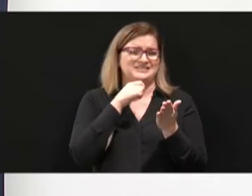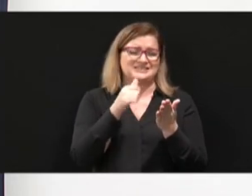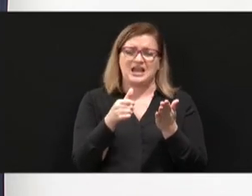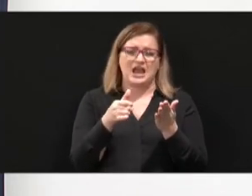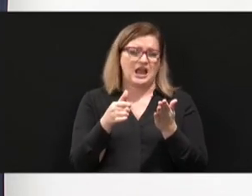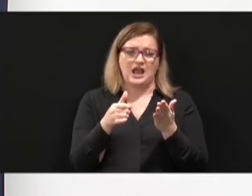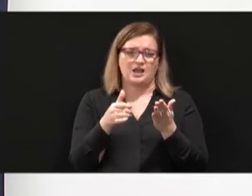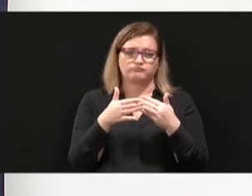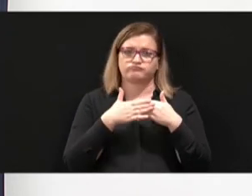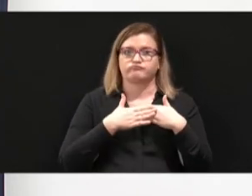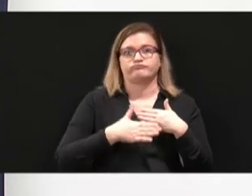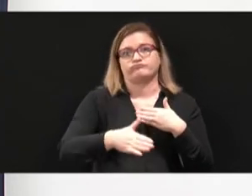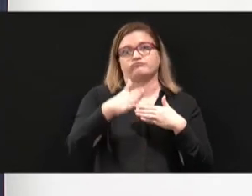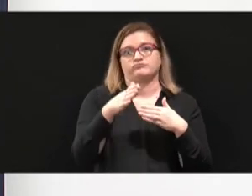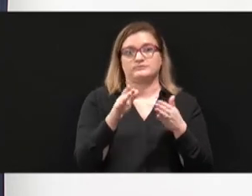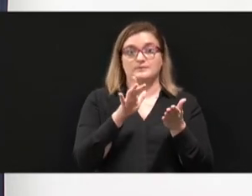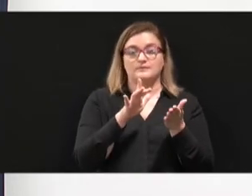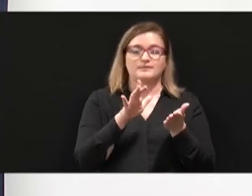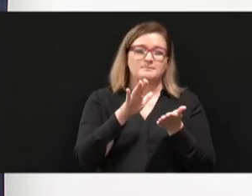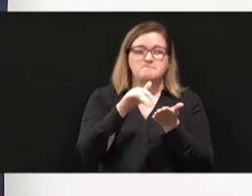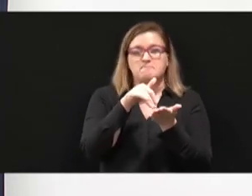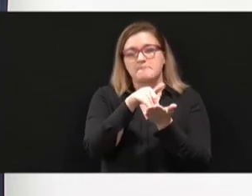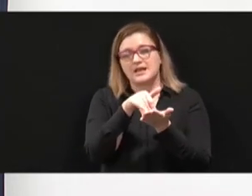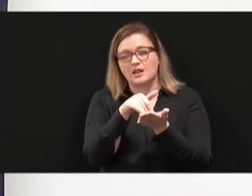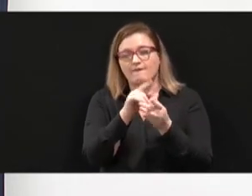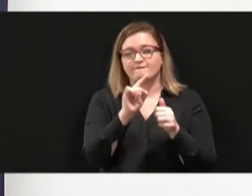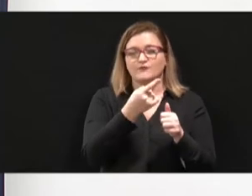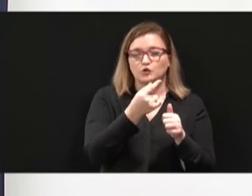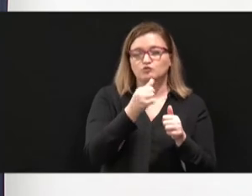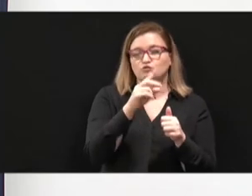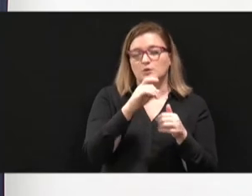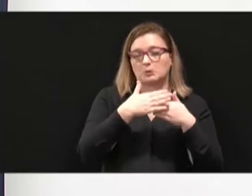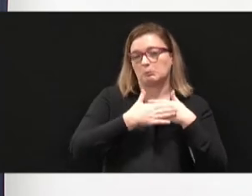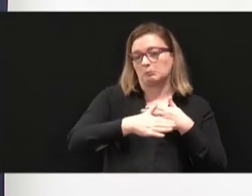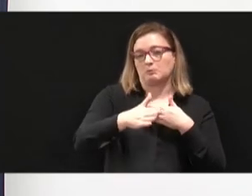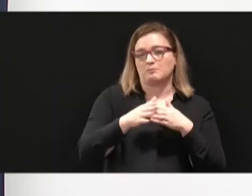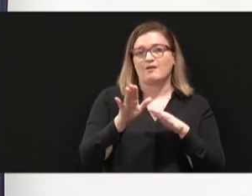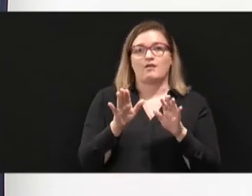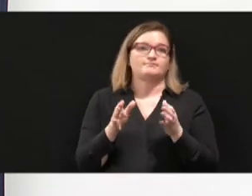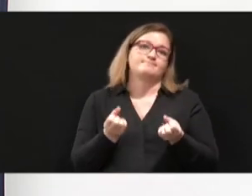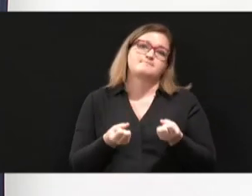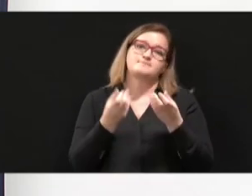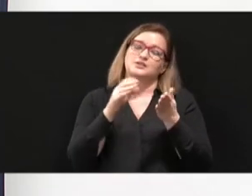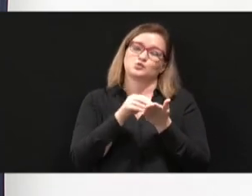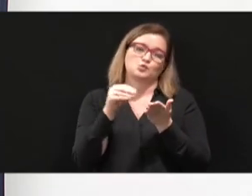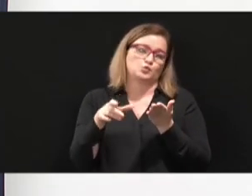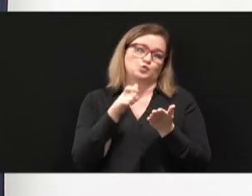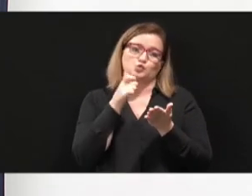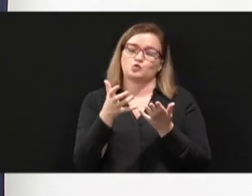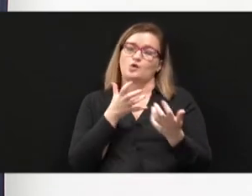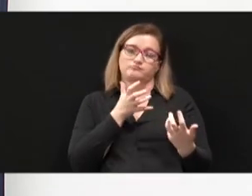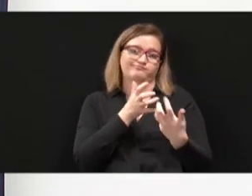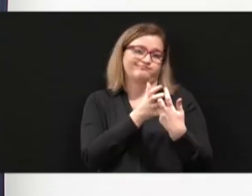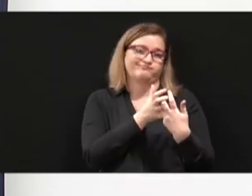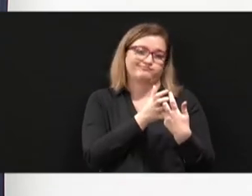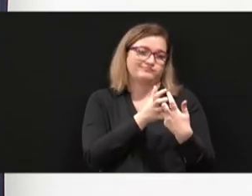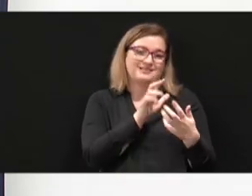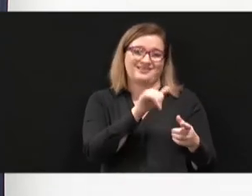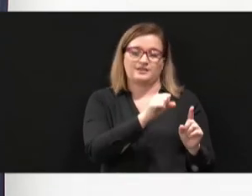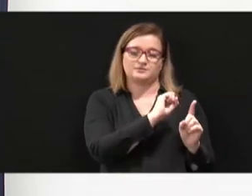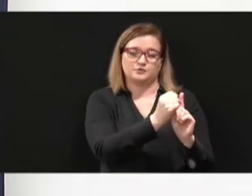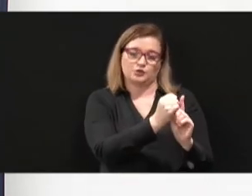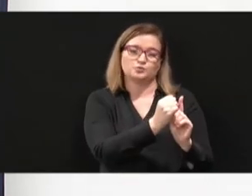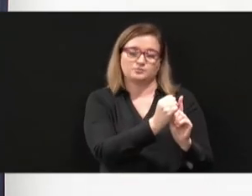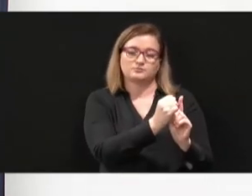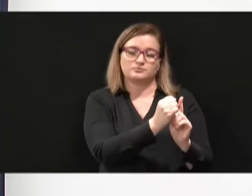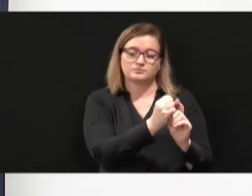on. But as we know, there are lots of students that don't fit into those typical molds. This is what we